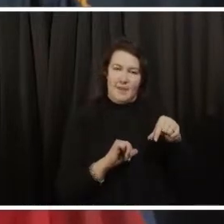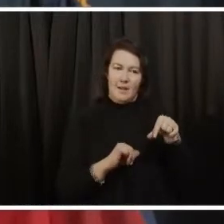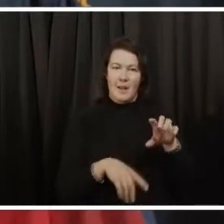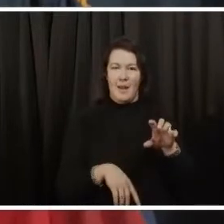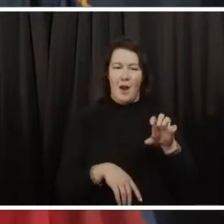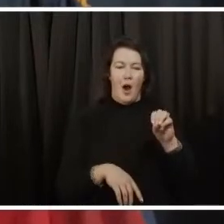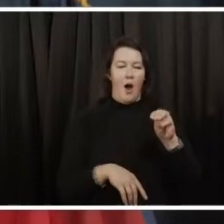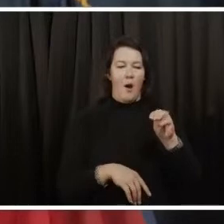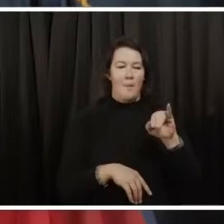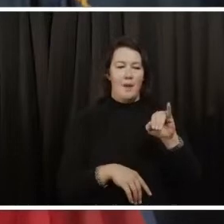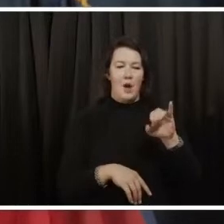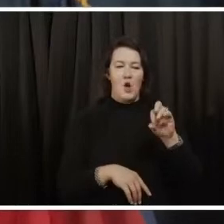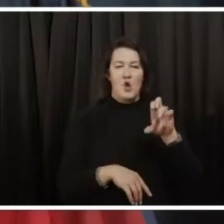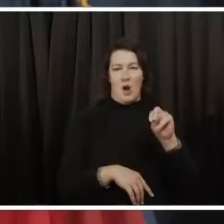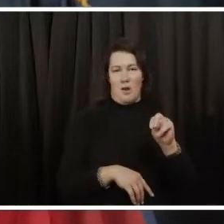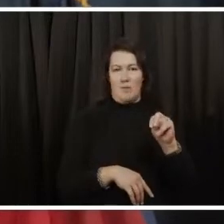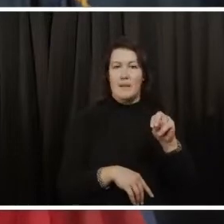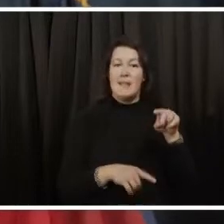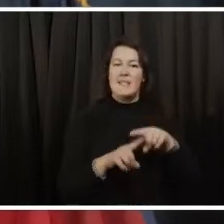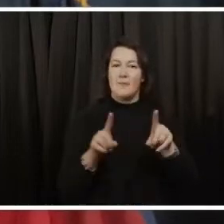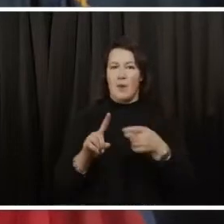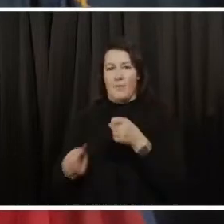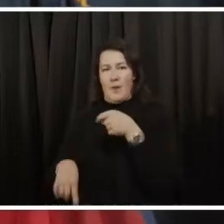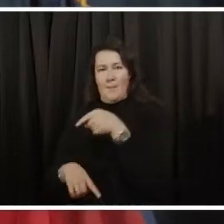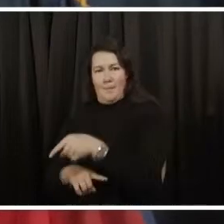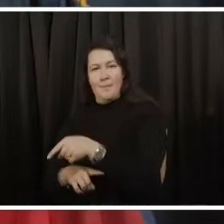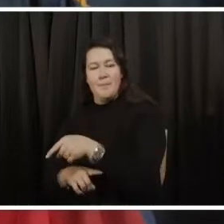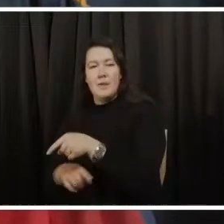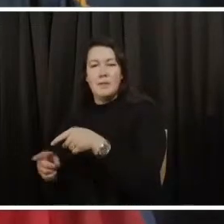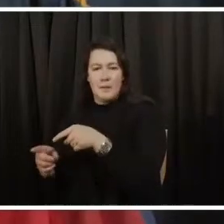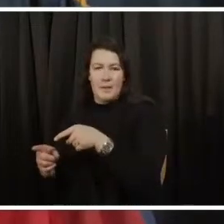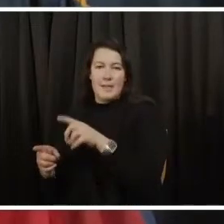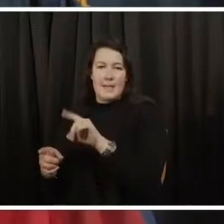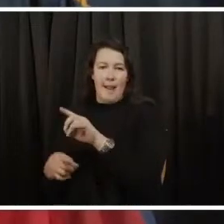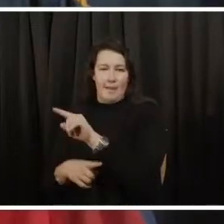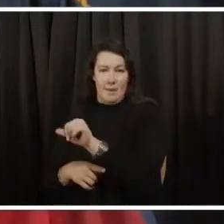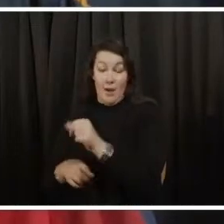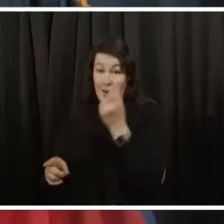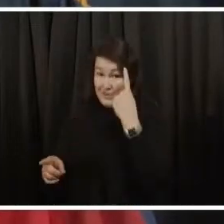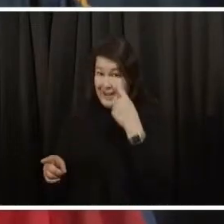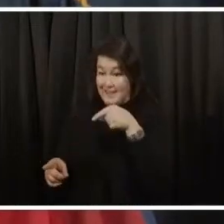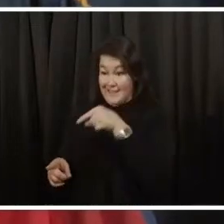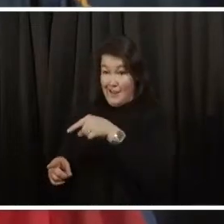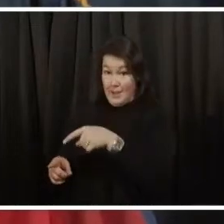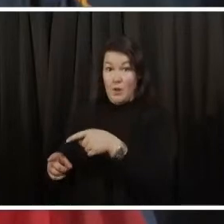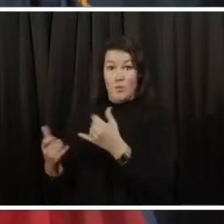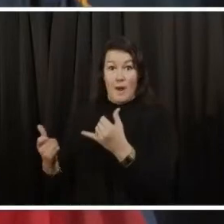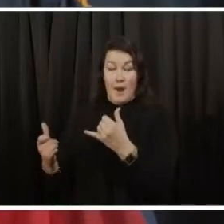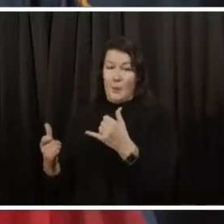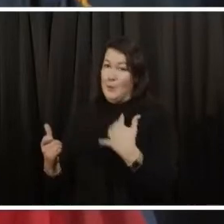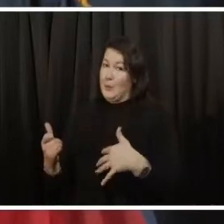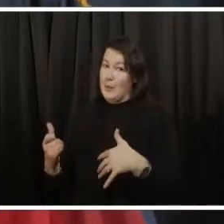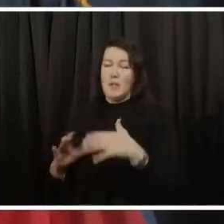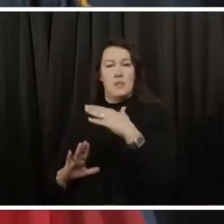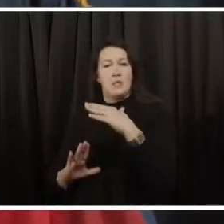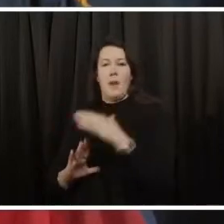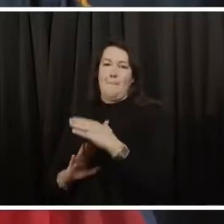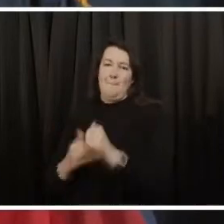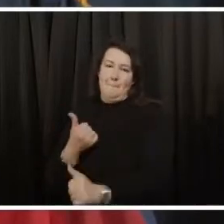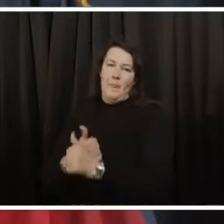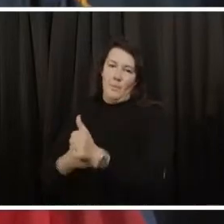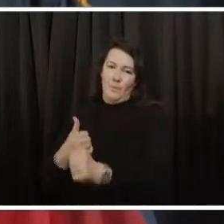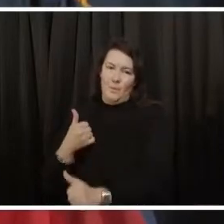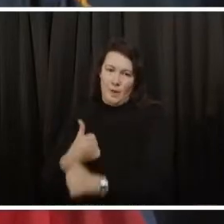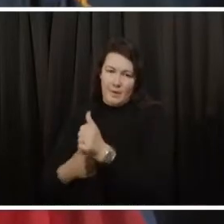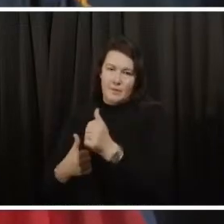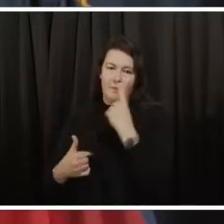Omicron variant and the Delta variant. Right now, my fellow Coloradans should know it is the Delta variant that is the primary threat to our health, to our welfare. It